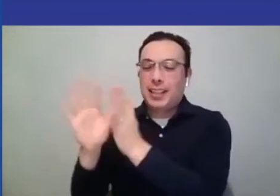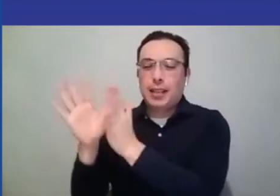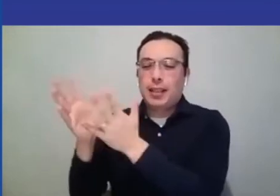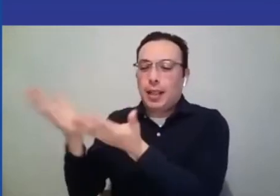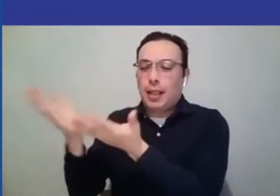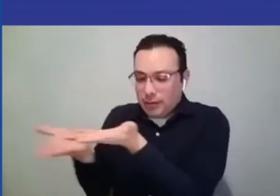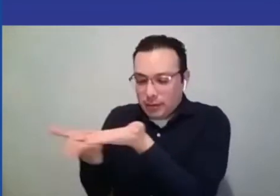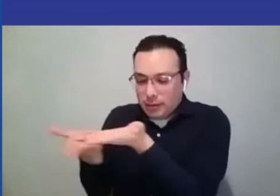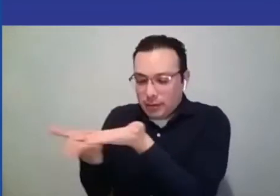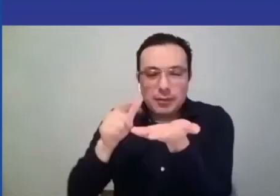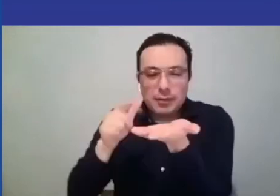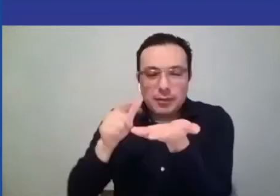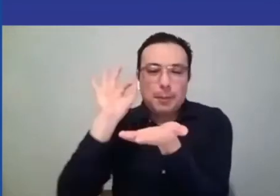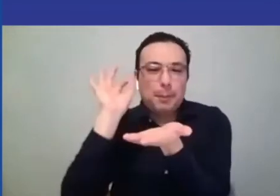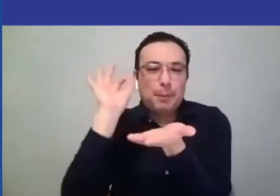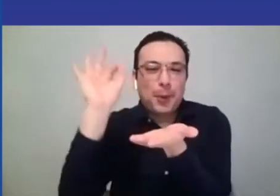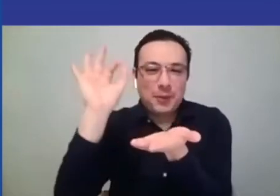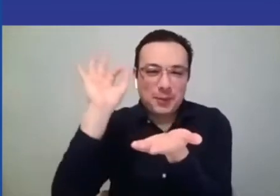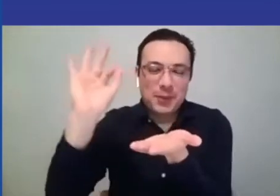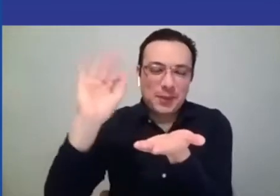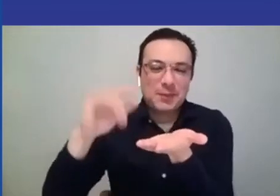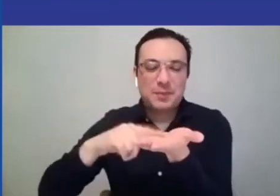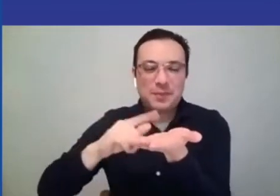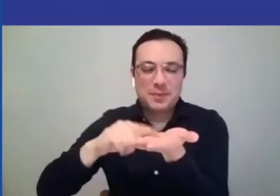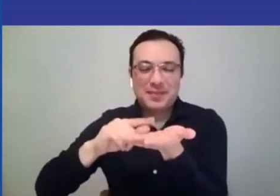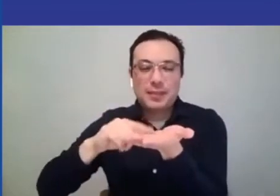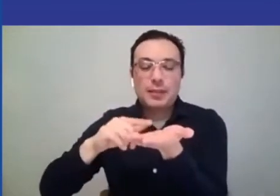perfectly, which is,